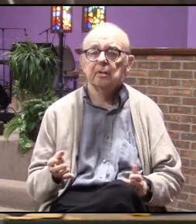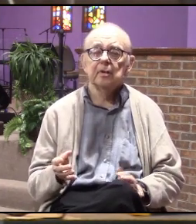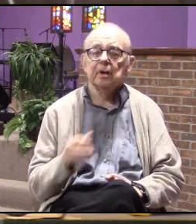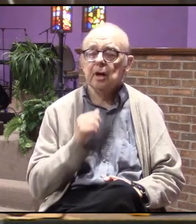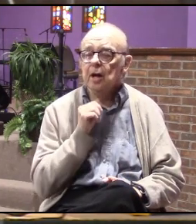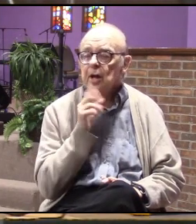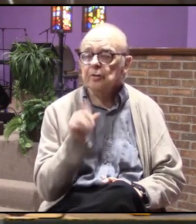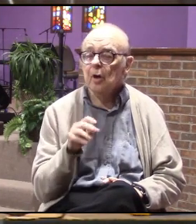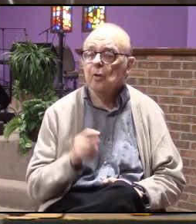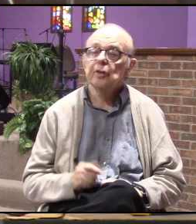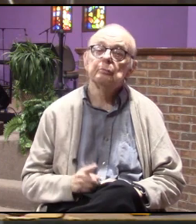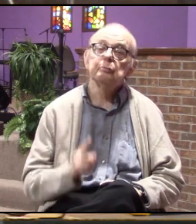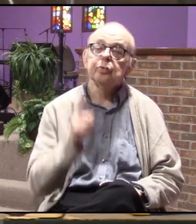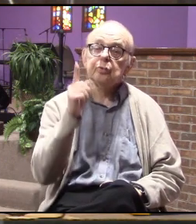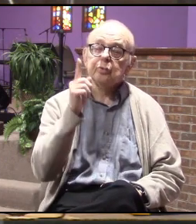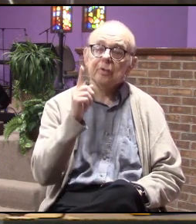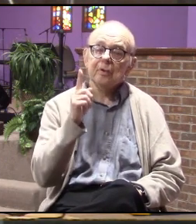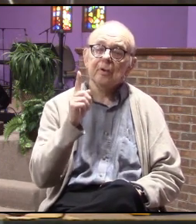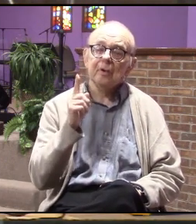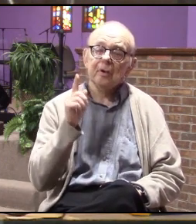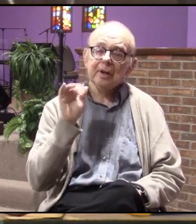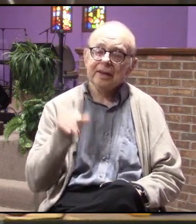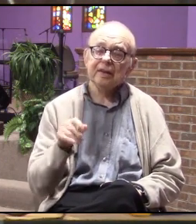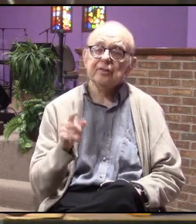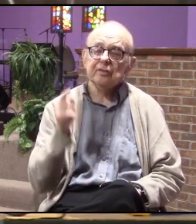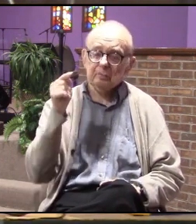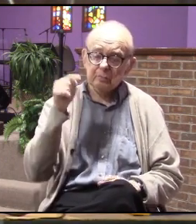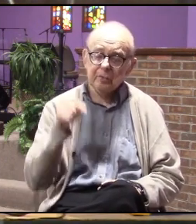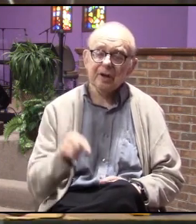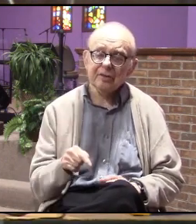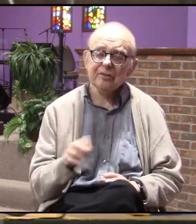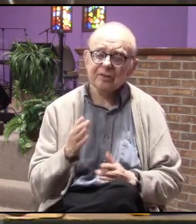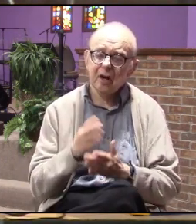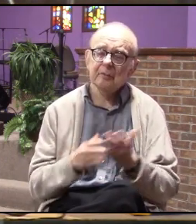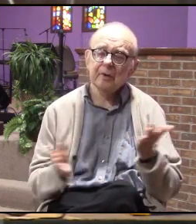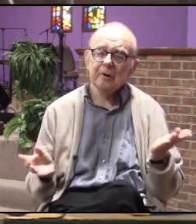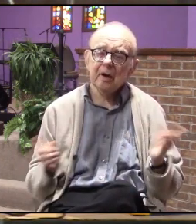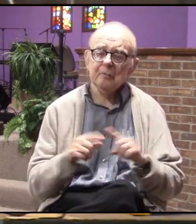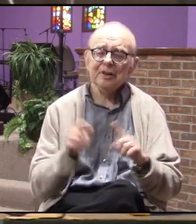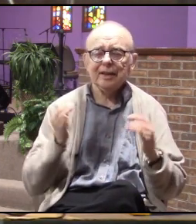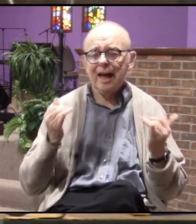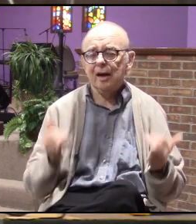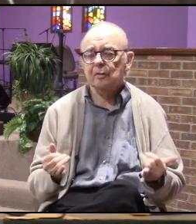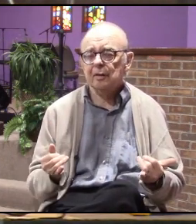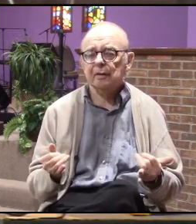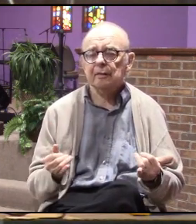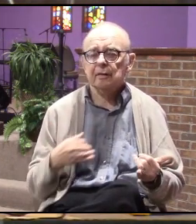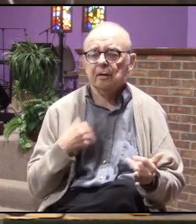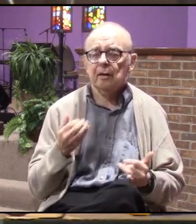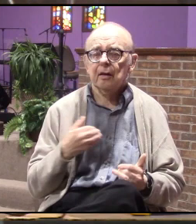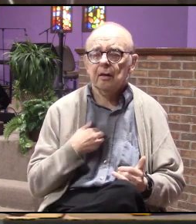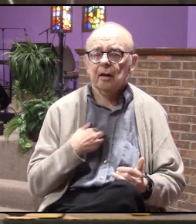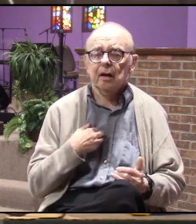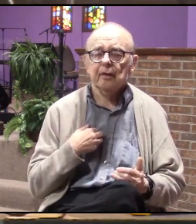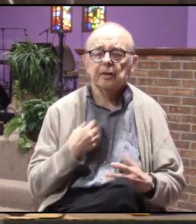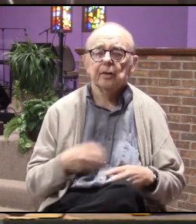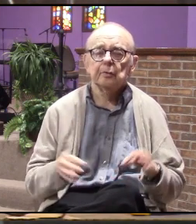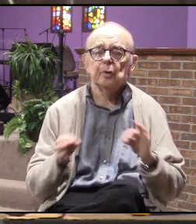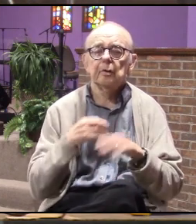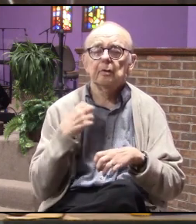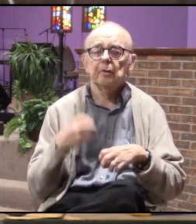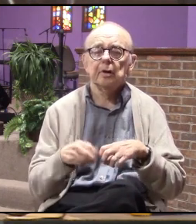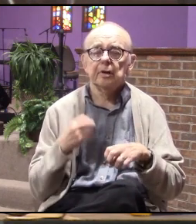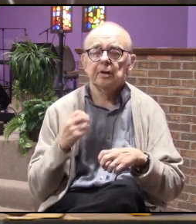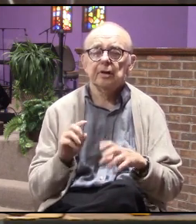no, it's gone up. And yes, it has dropped, okay? But now we have another major problem that